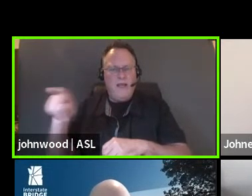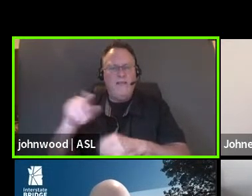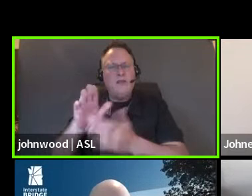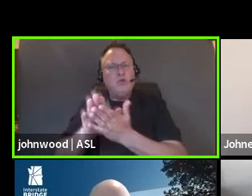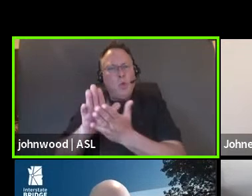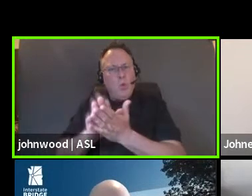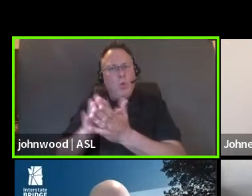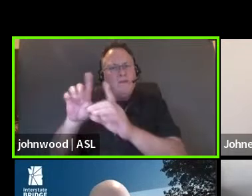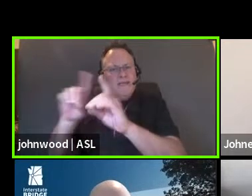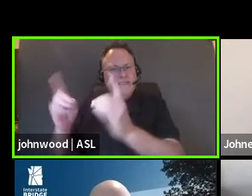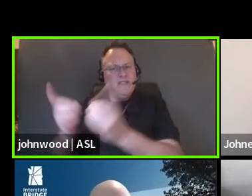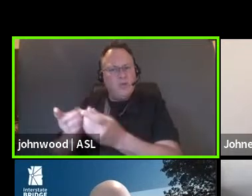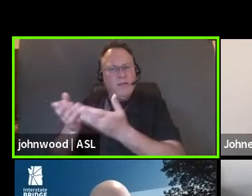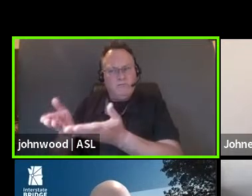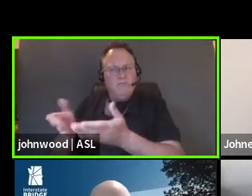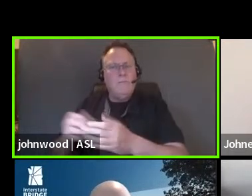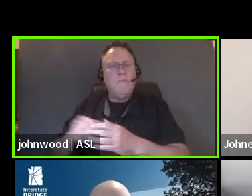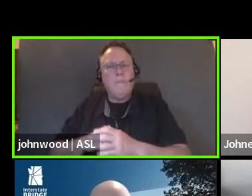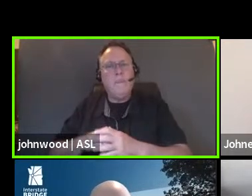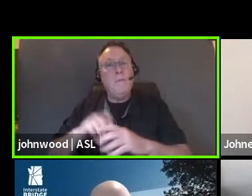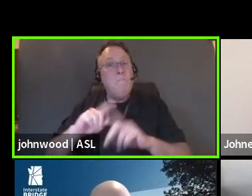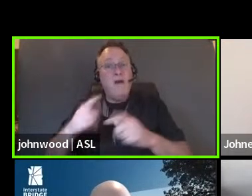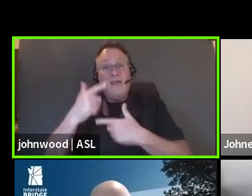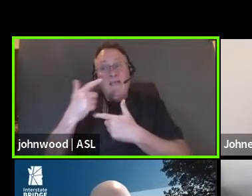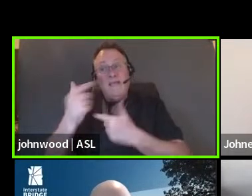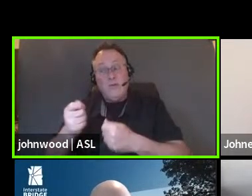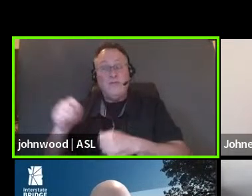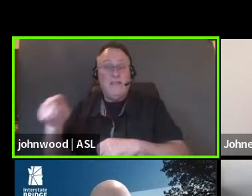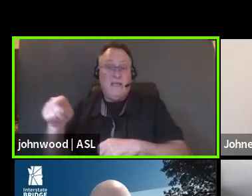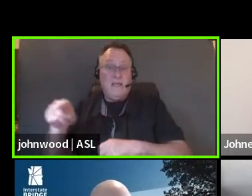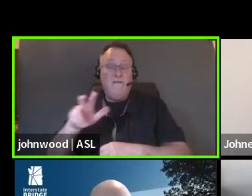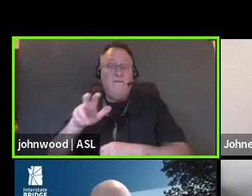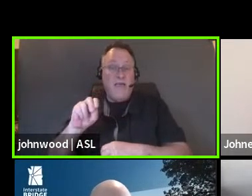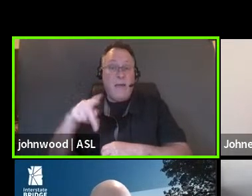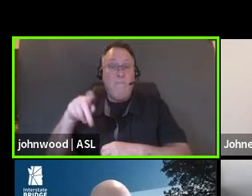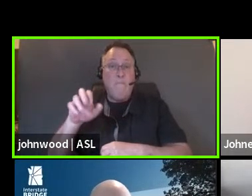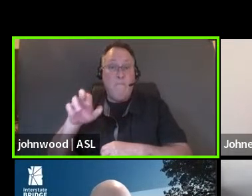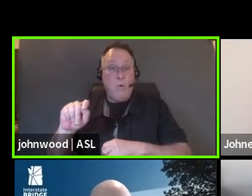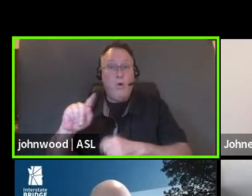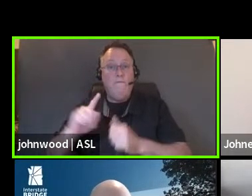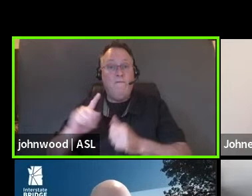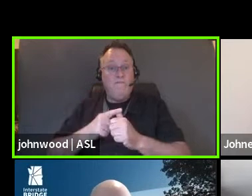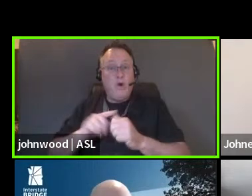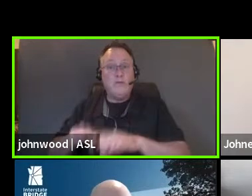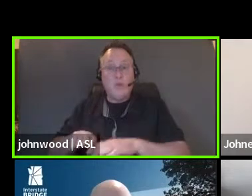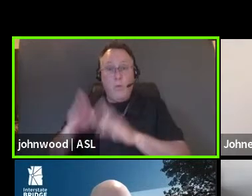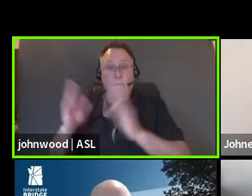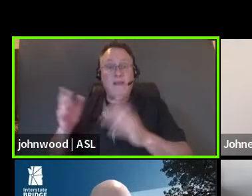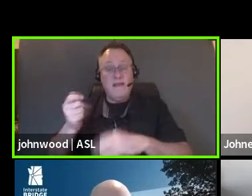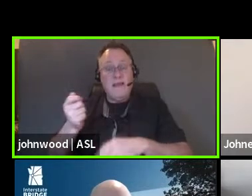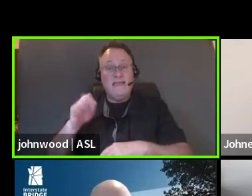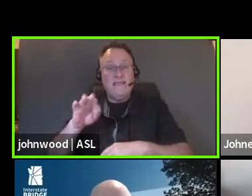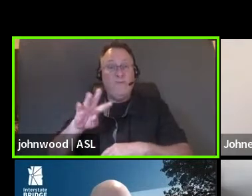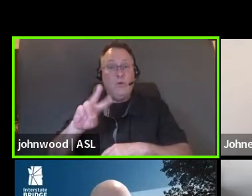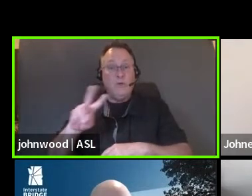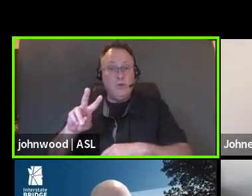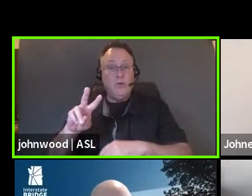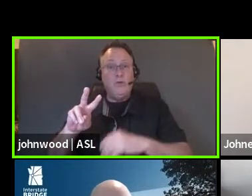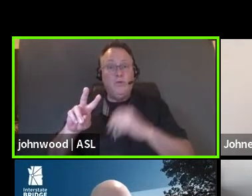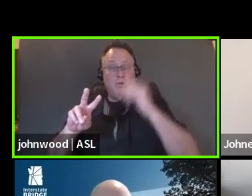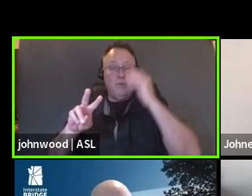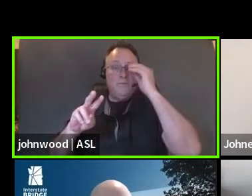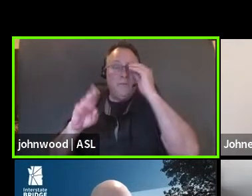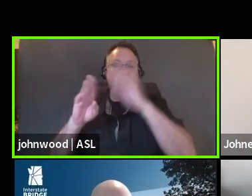District. The interesting thing about Vanport, when Vanport first opened in 1942, the